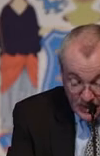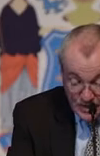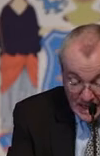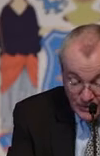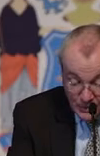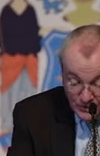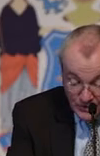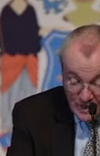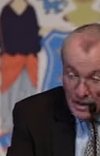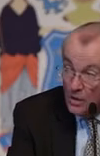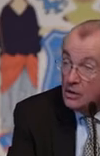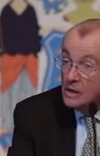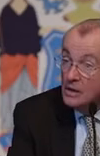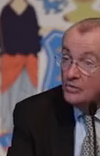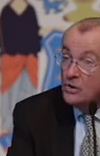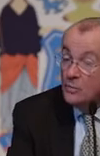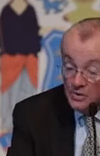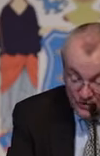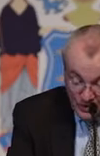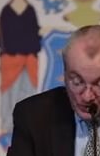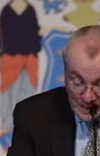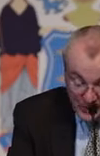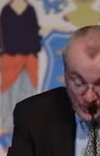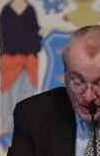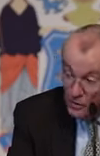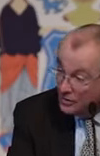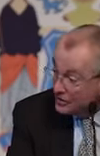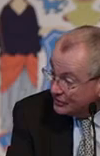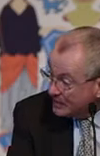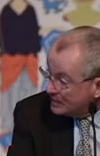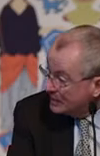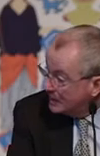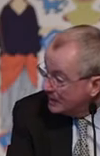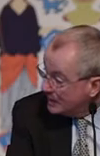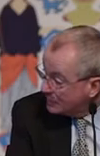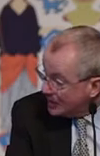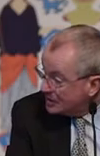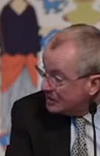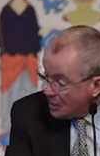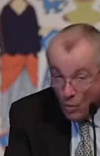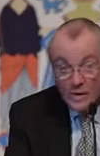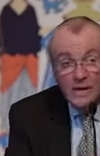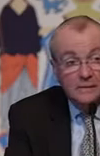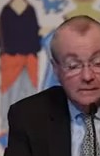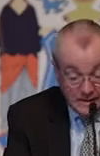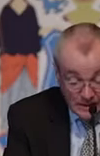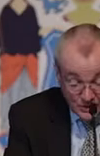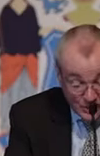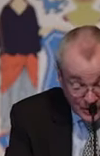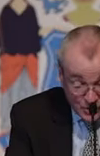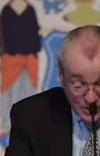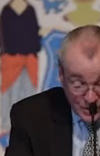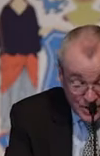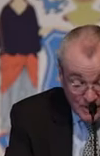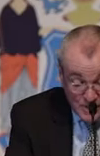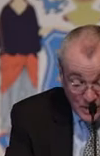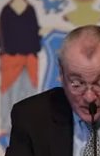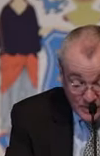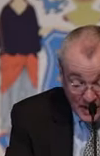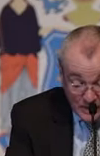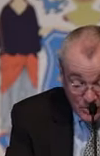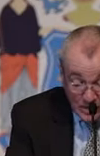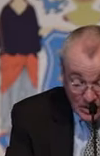Kevin O'Dowd, who was the CEO of Cooper University Healthcare, who was the Southern Region Coordinator and is doing an extraordinary job,